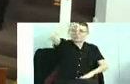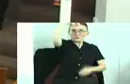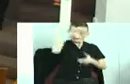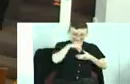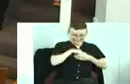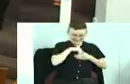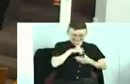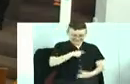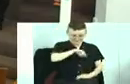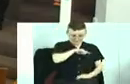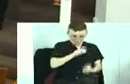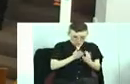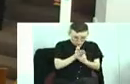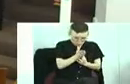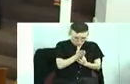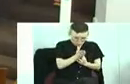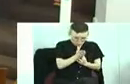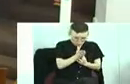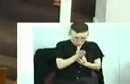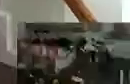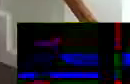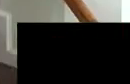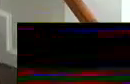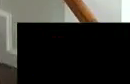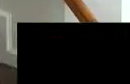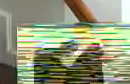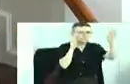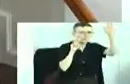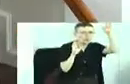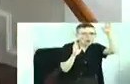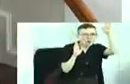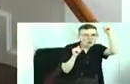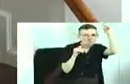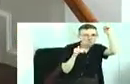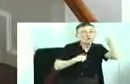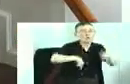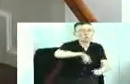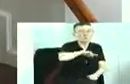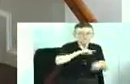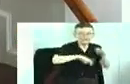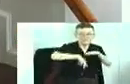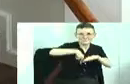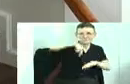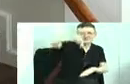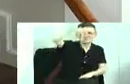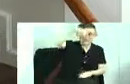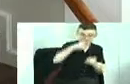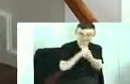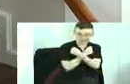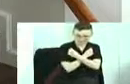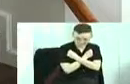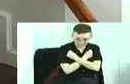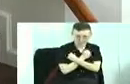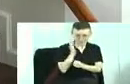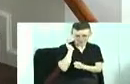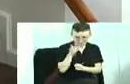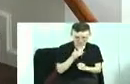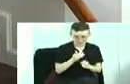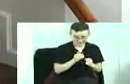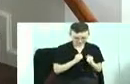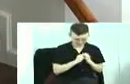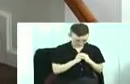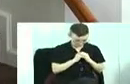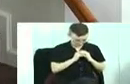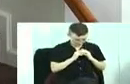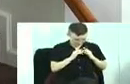hope of us being resurrected, not just at some future time, but that love will be resurrected in moments that